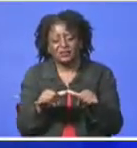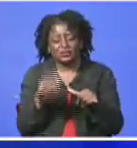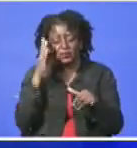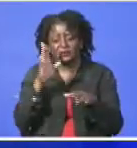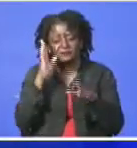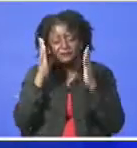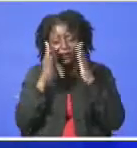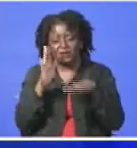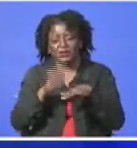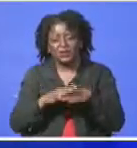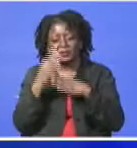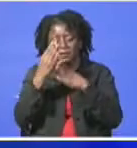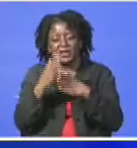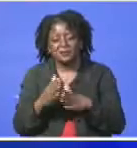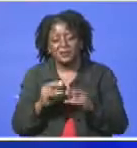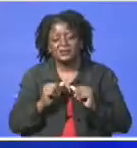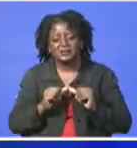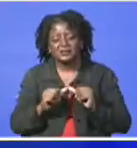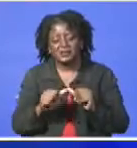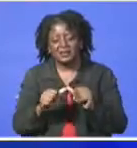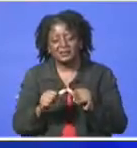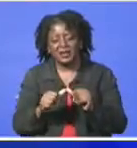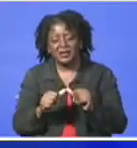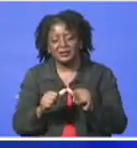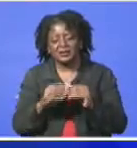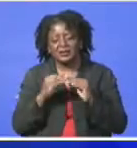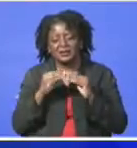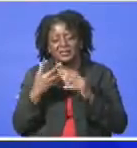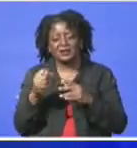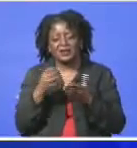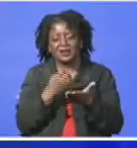stabilizing the economy and transforming the current crisis into opportunity.